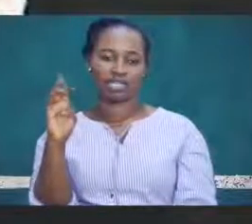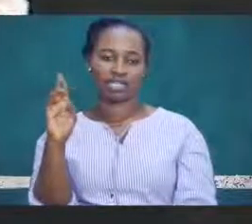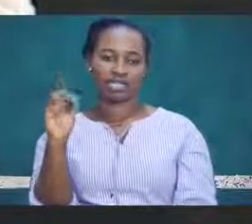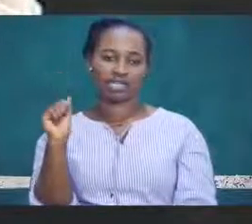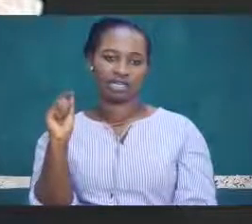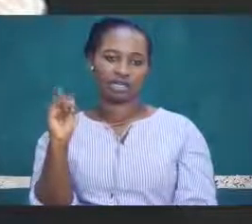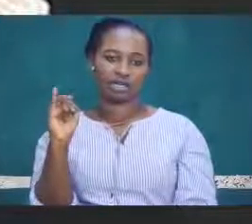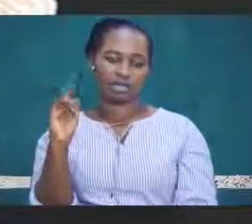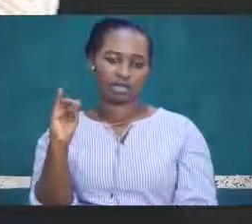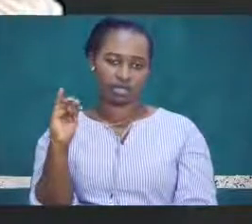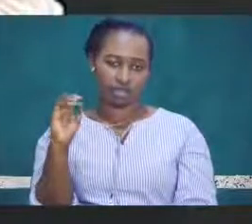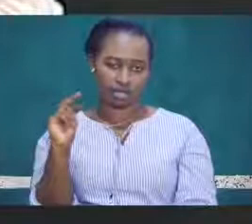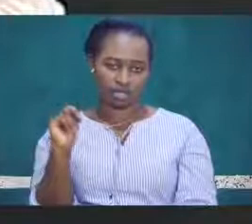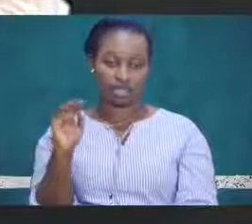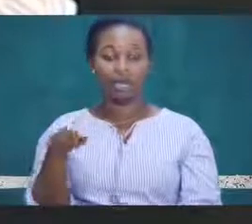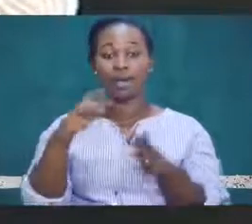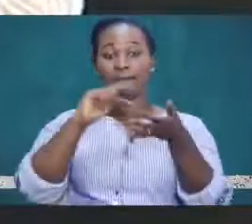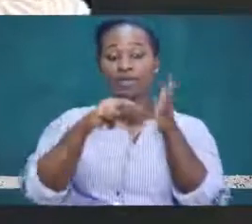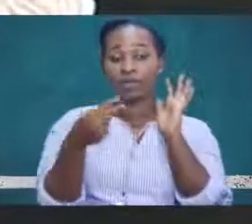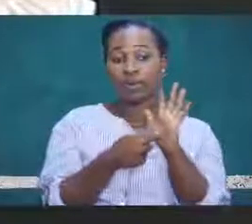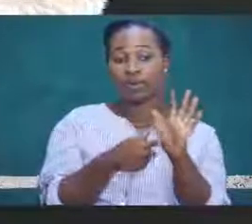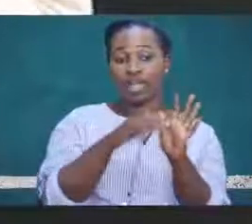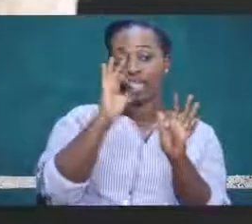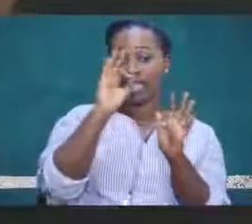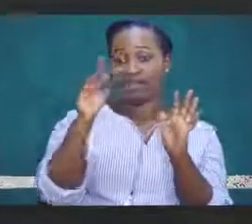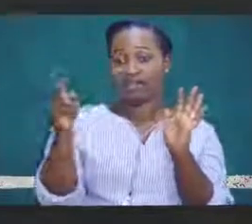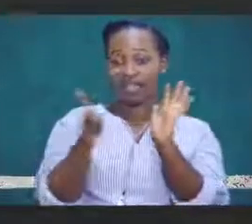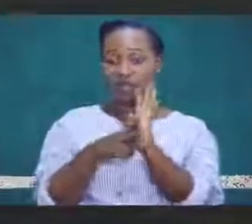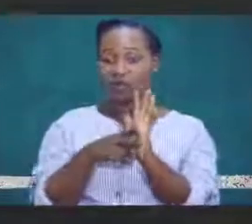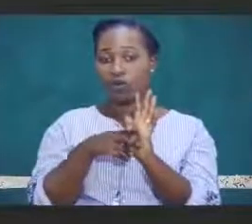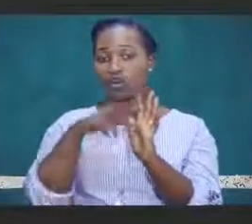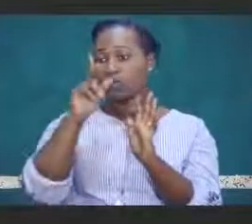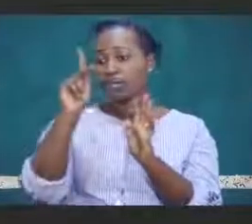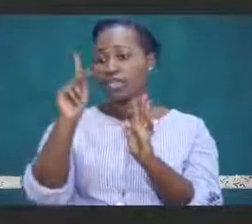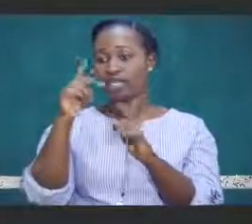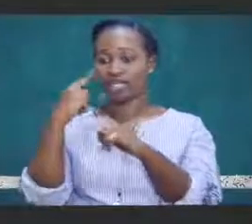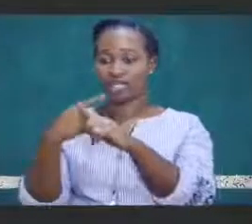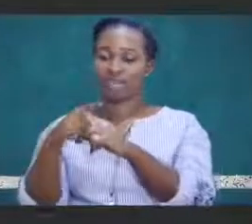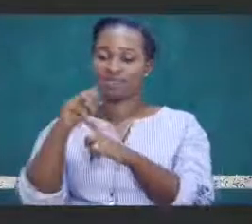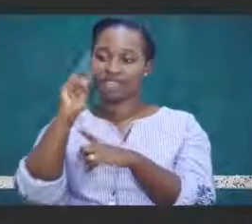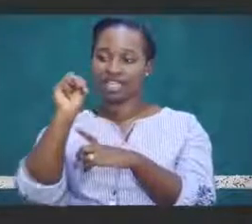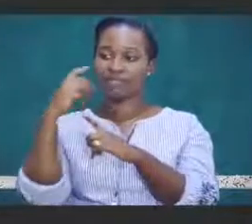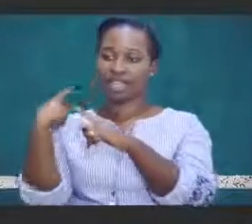to K times M, then times what? Times A.